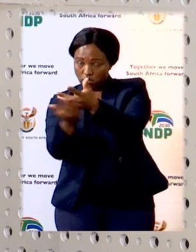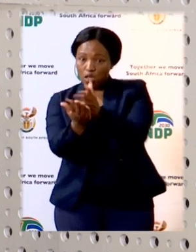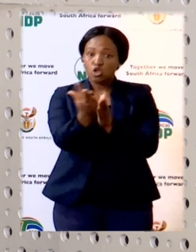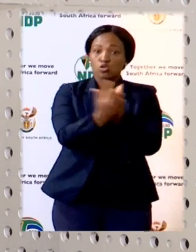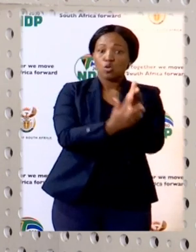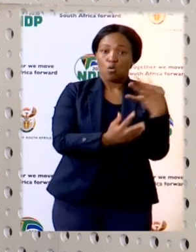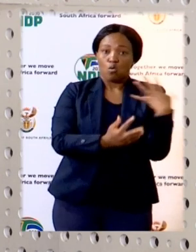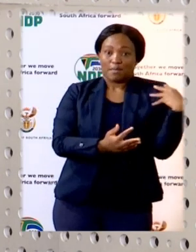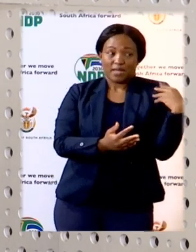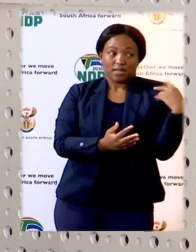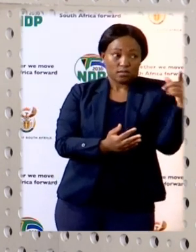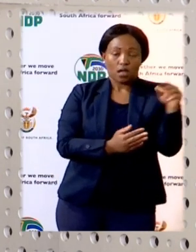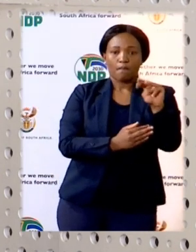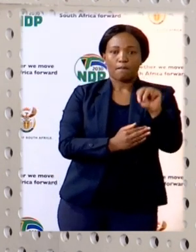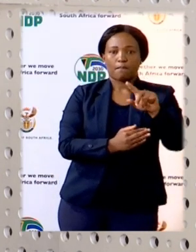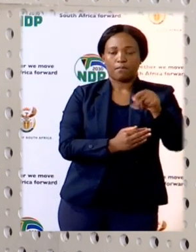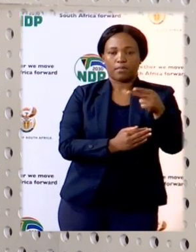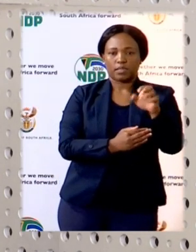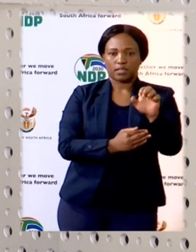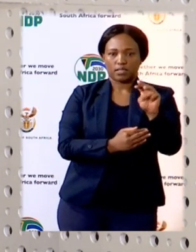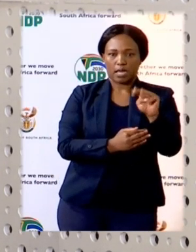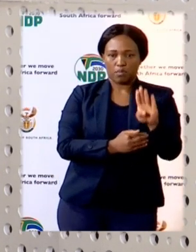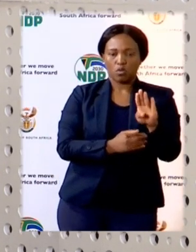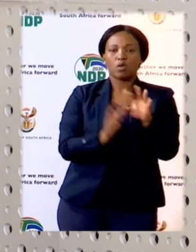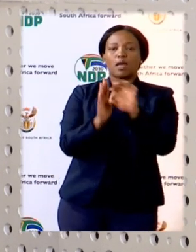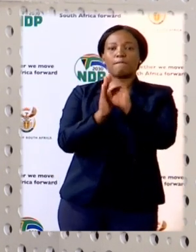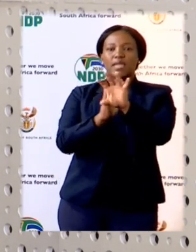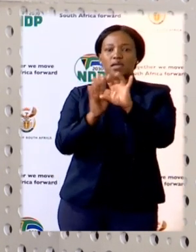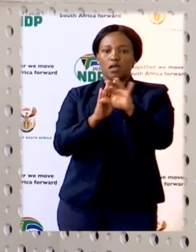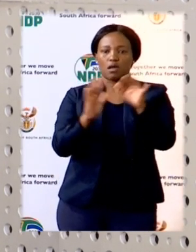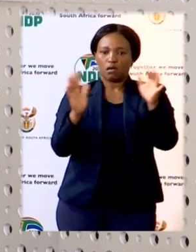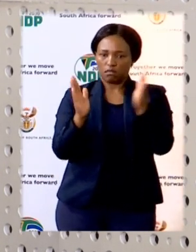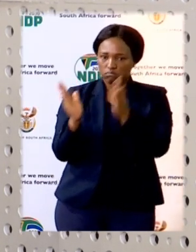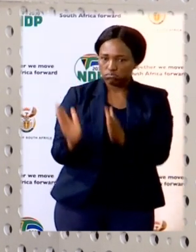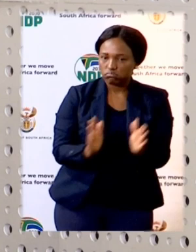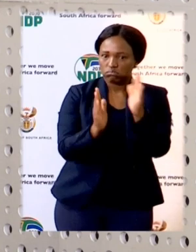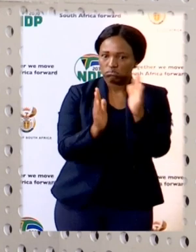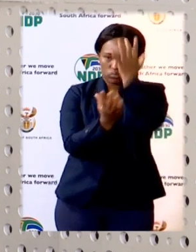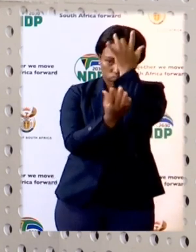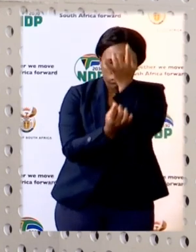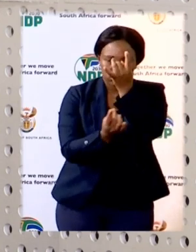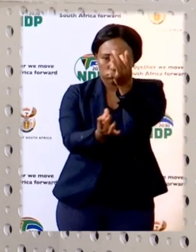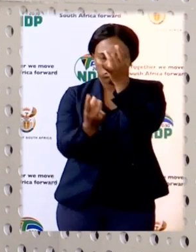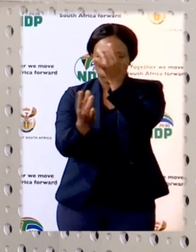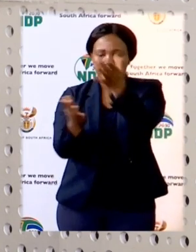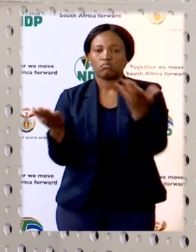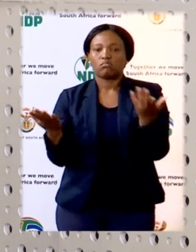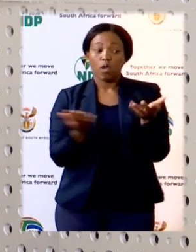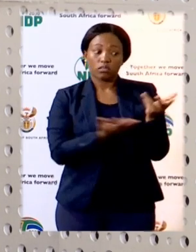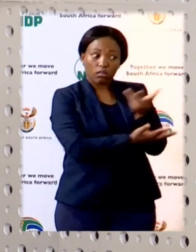media briefing will be arranged for an outcome of what is the final